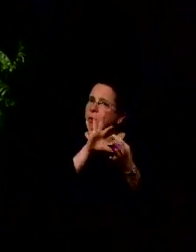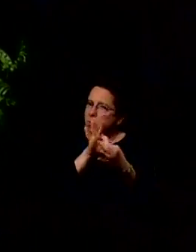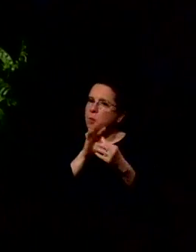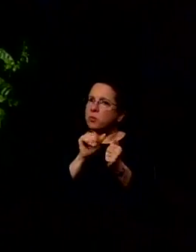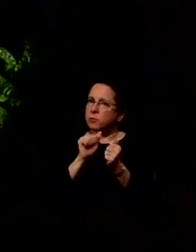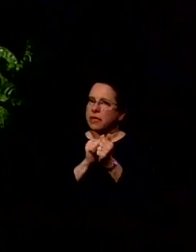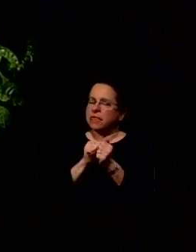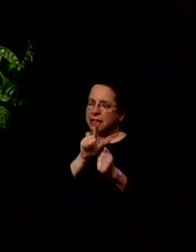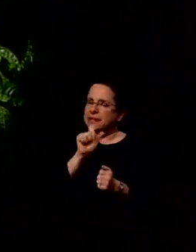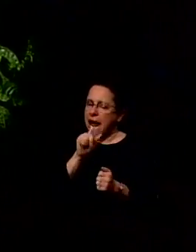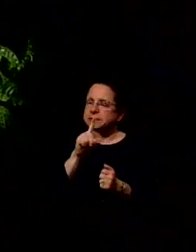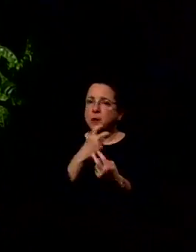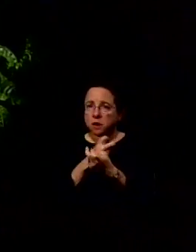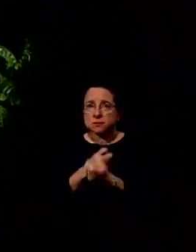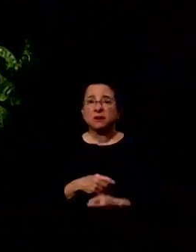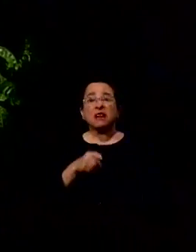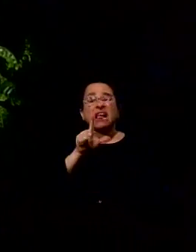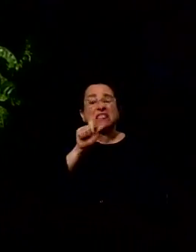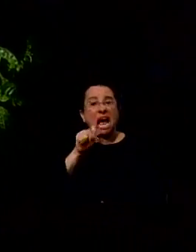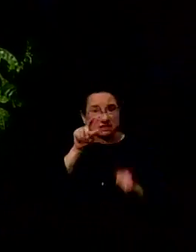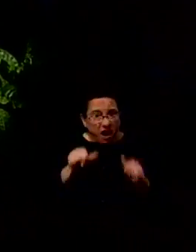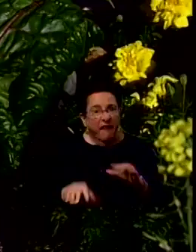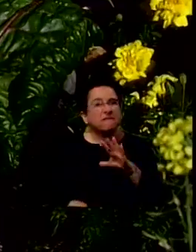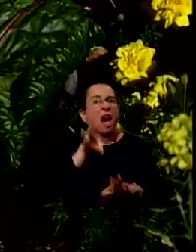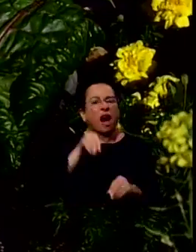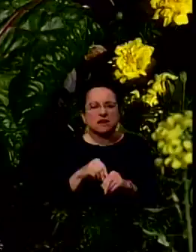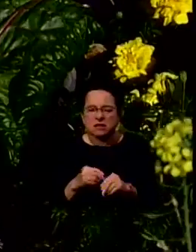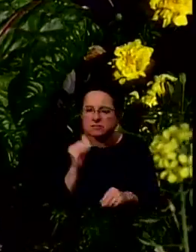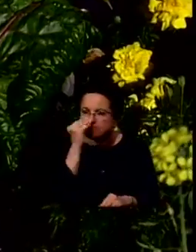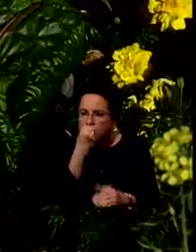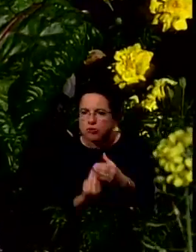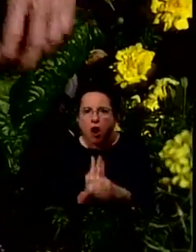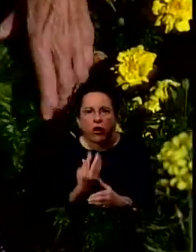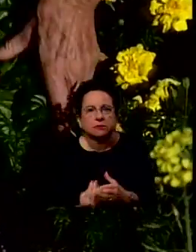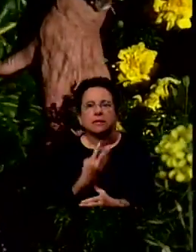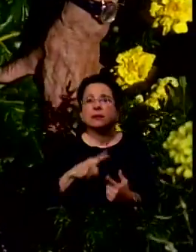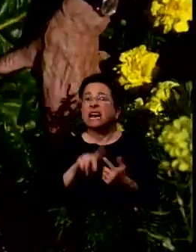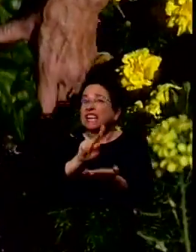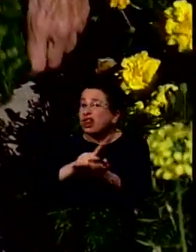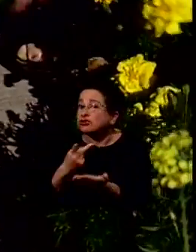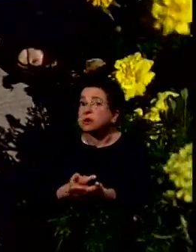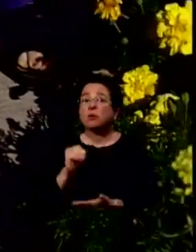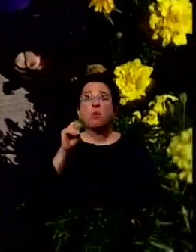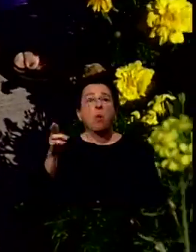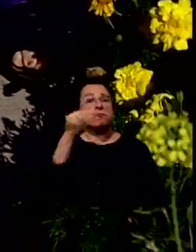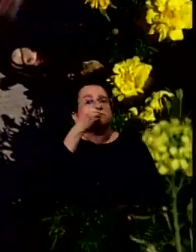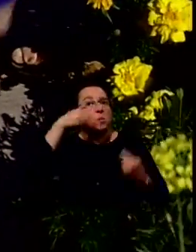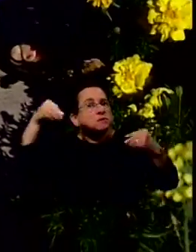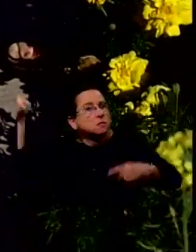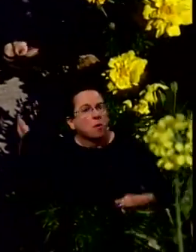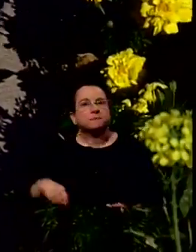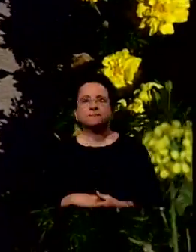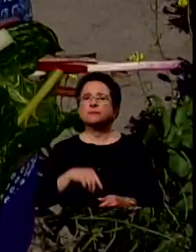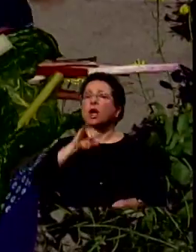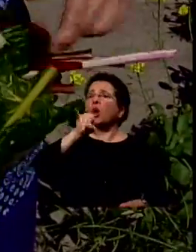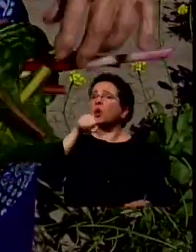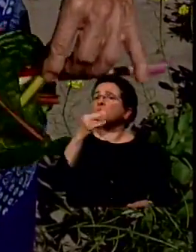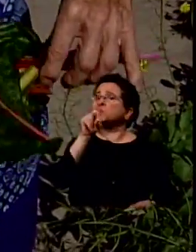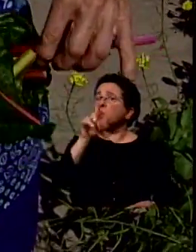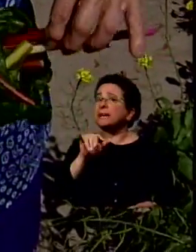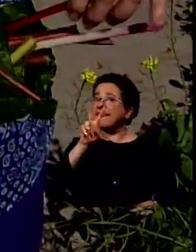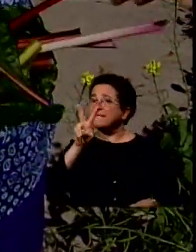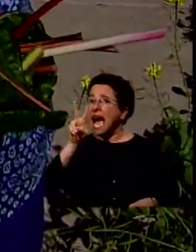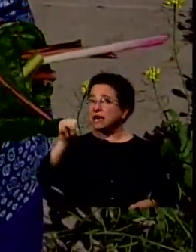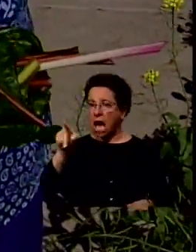poisoning. It can be found in your garden, kitchen, or grocery store. Judith Van Ness knows. She's been